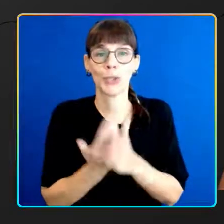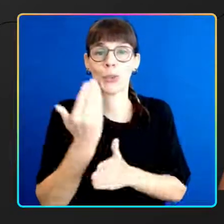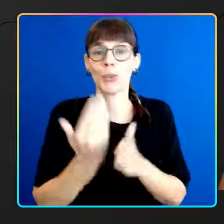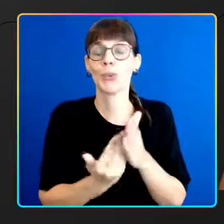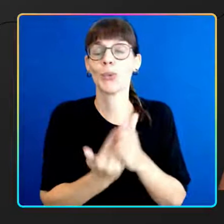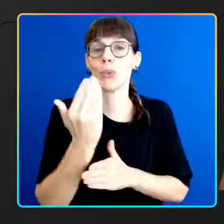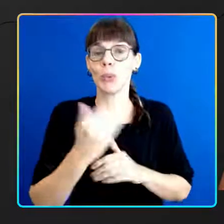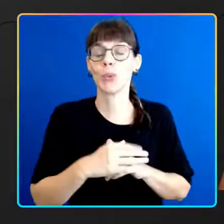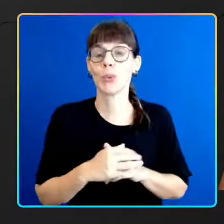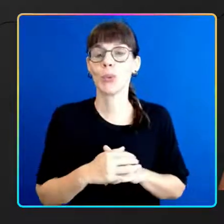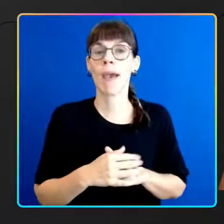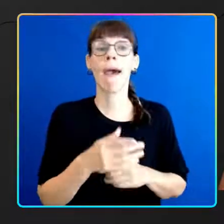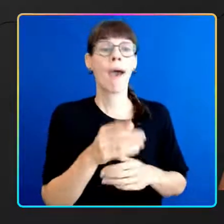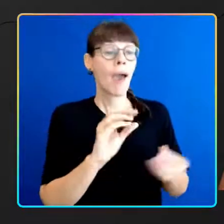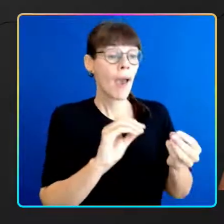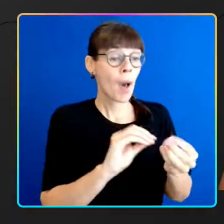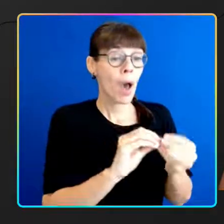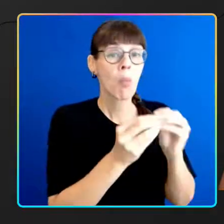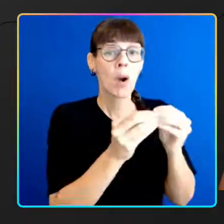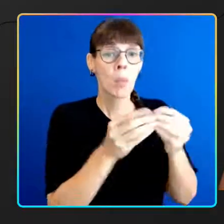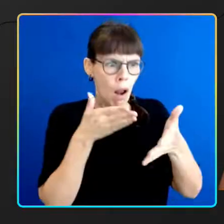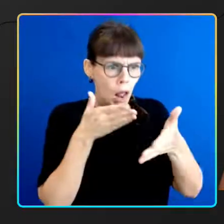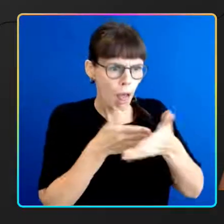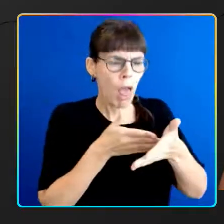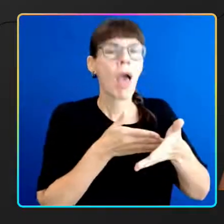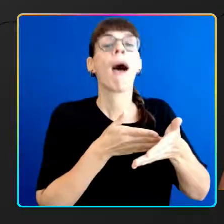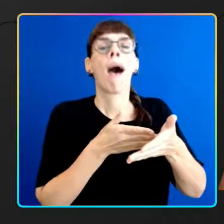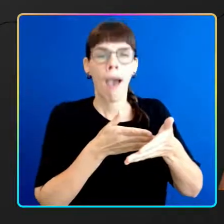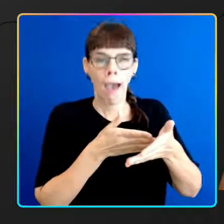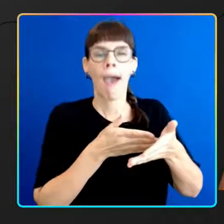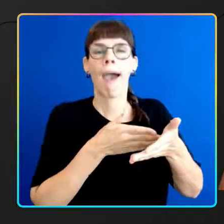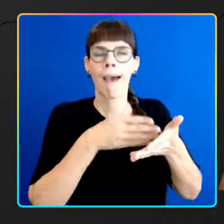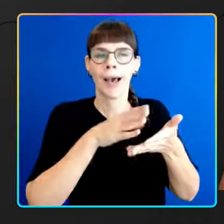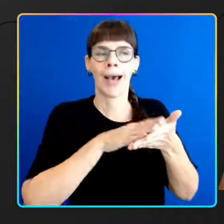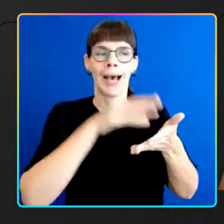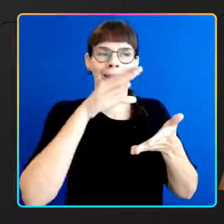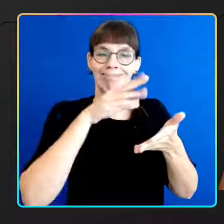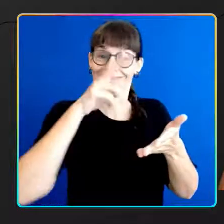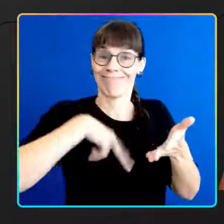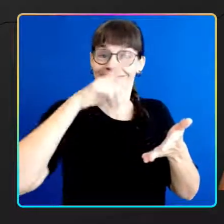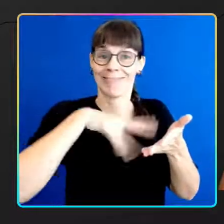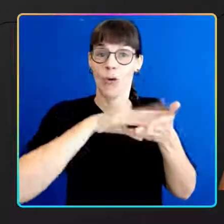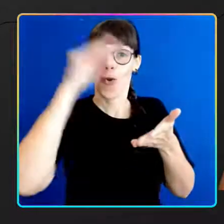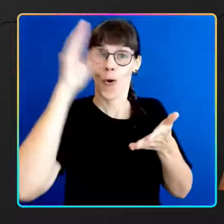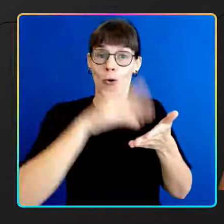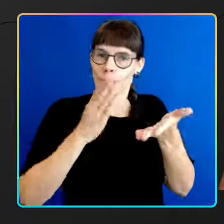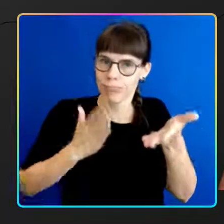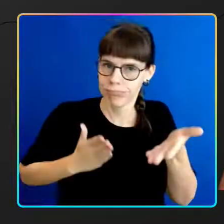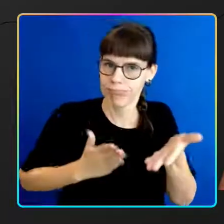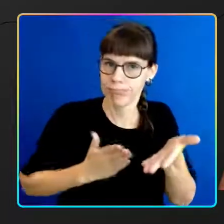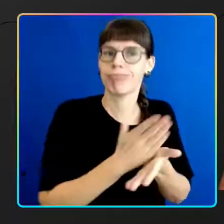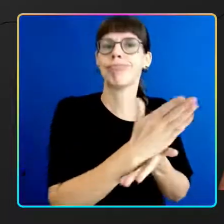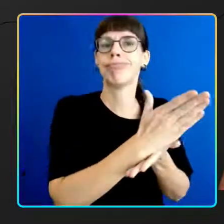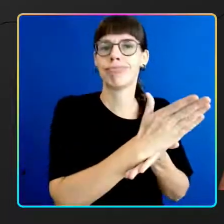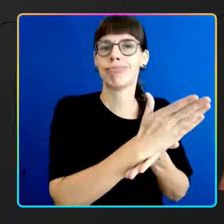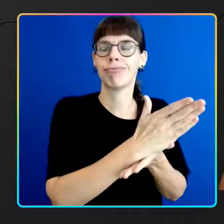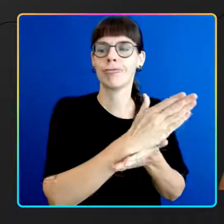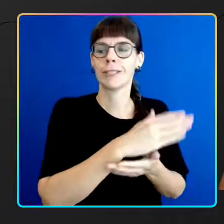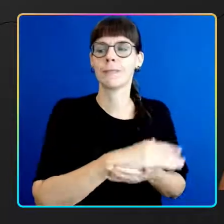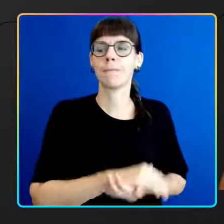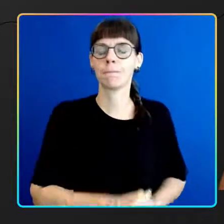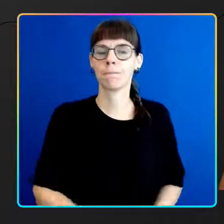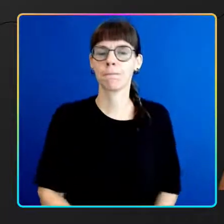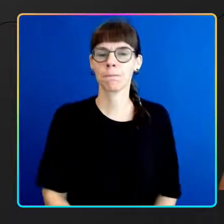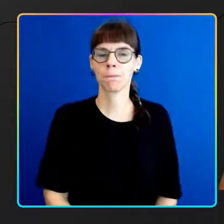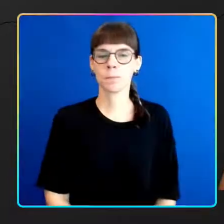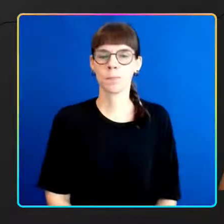I face is actually, it was a door to read more about that. And also, not my own problem, is happening in